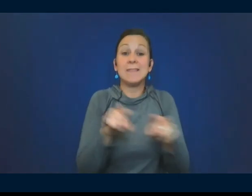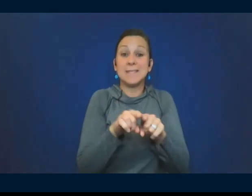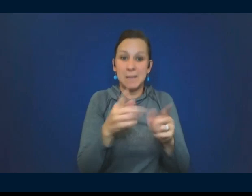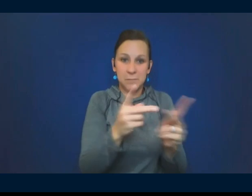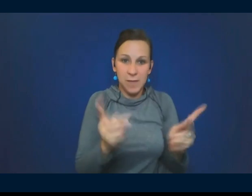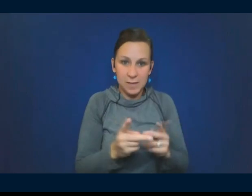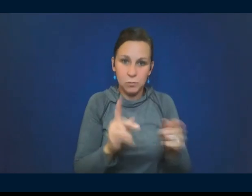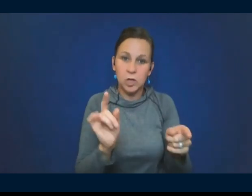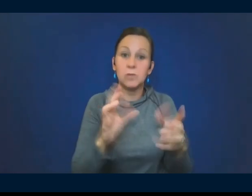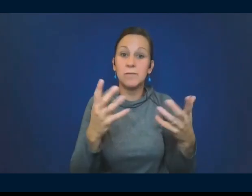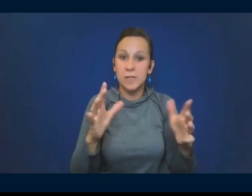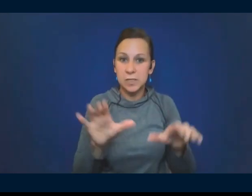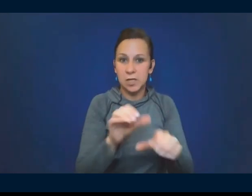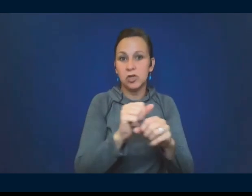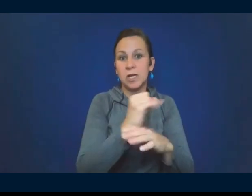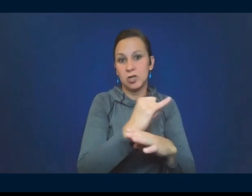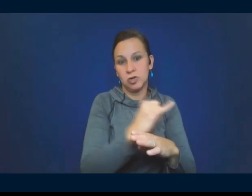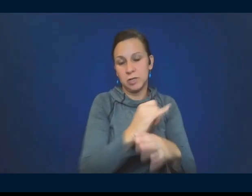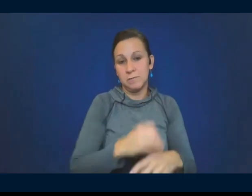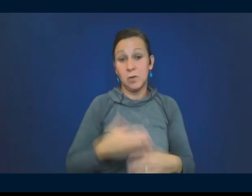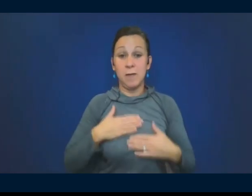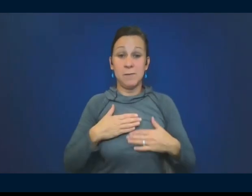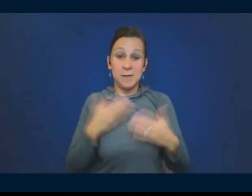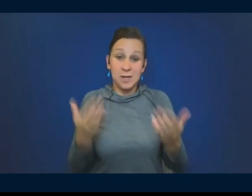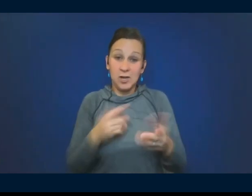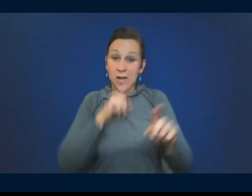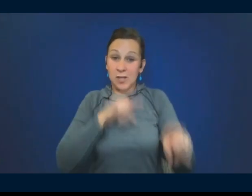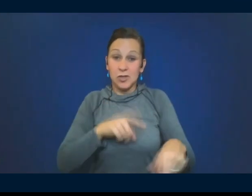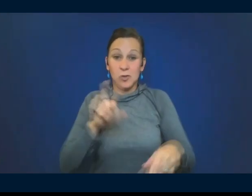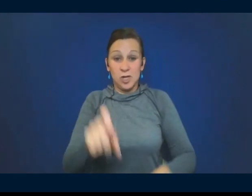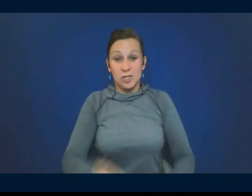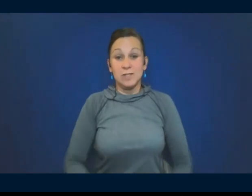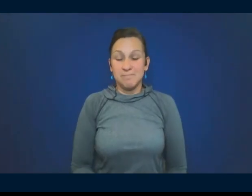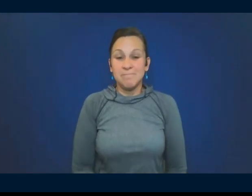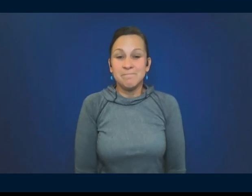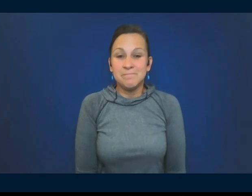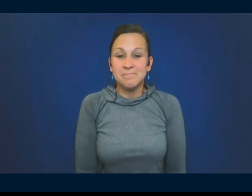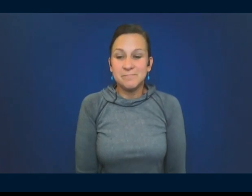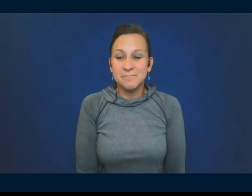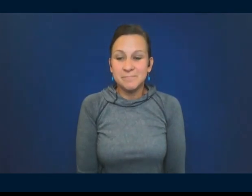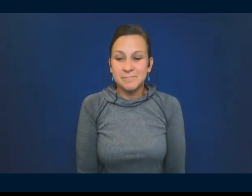internship. So happy to be here and happy to answer your questions.